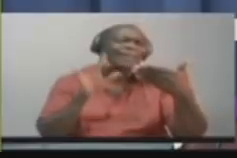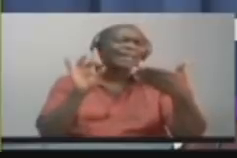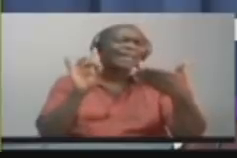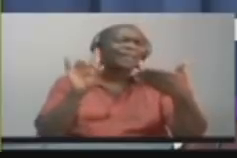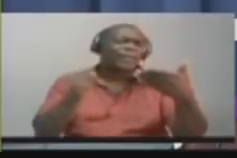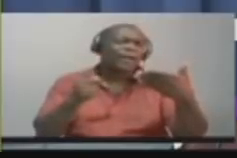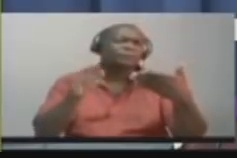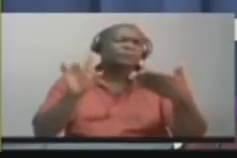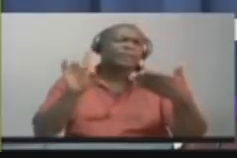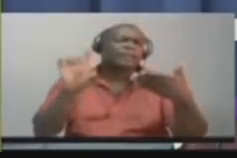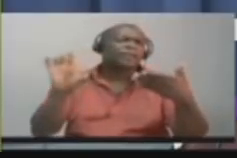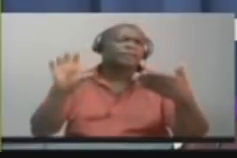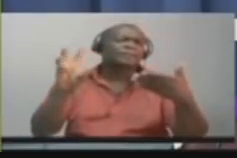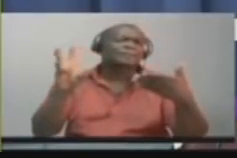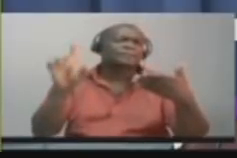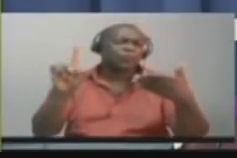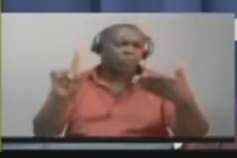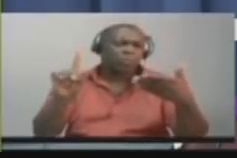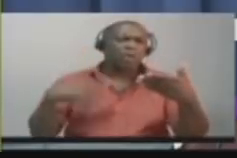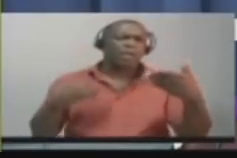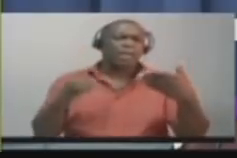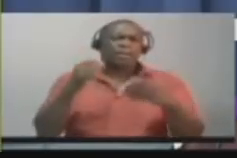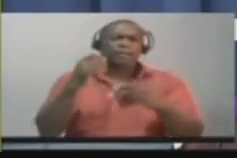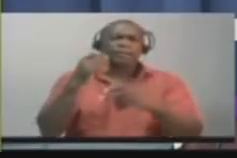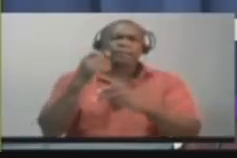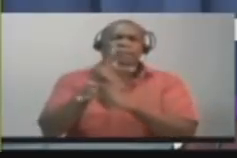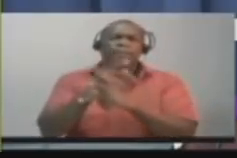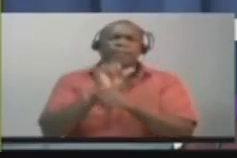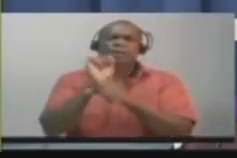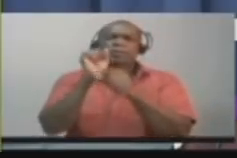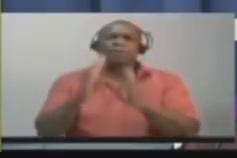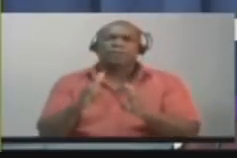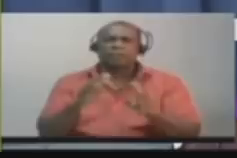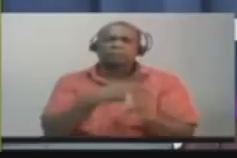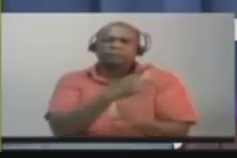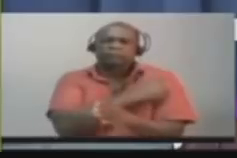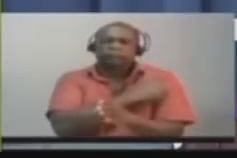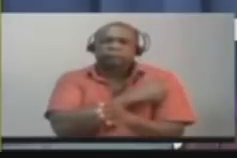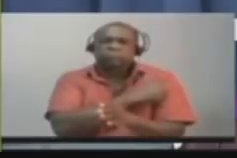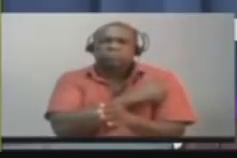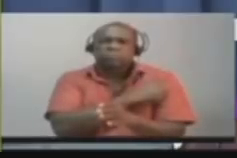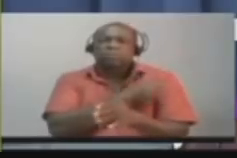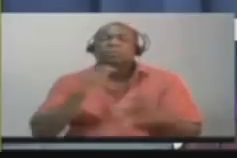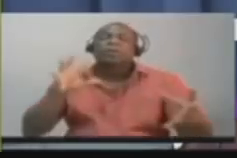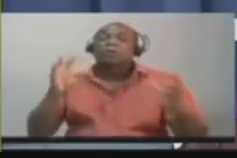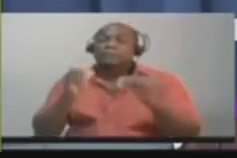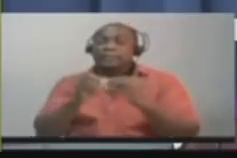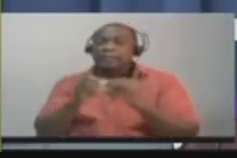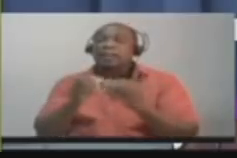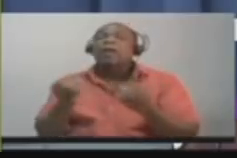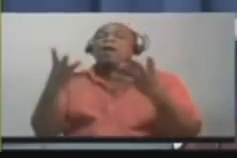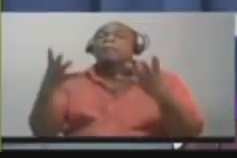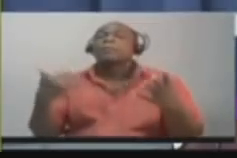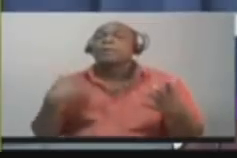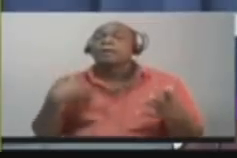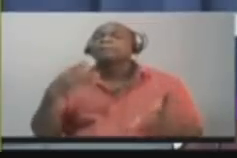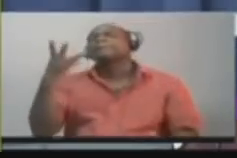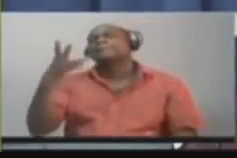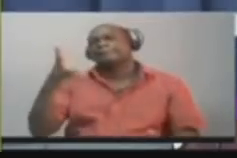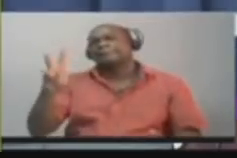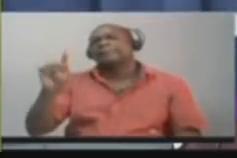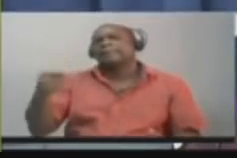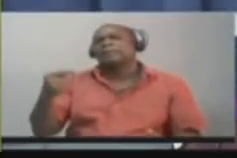8,861 healthcare workers were vaccinated, right? And the total complement of healthcare workers in the country is roughly